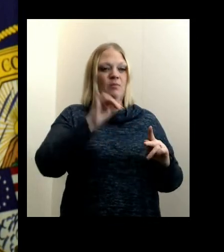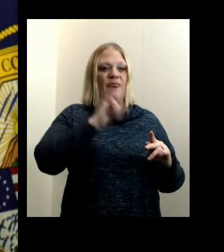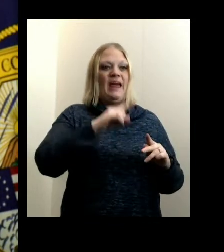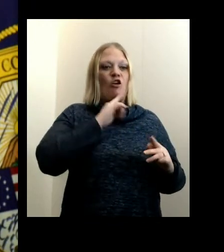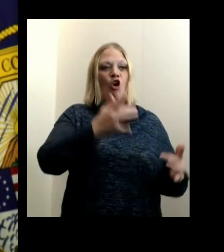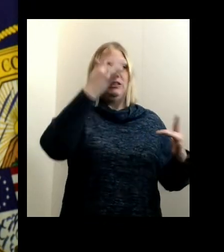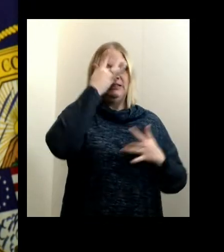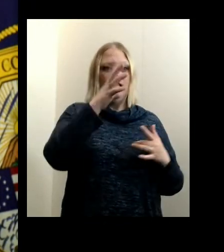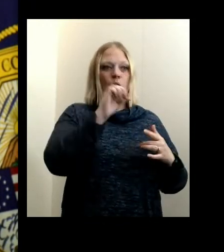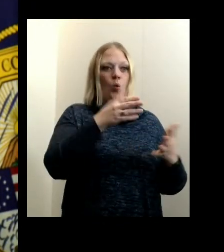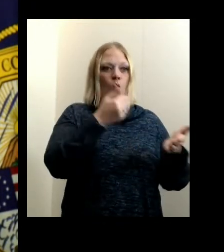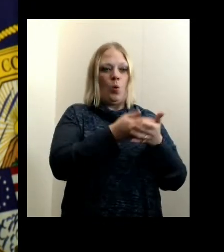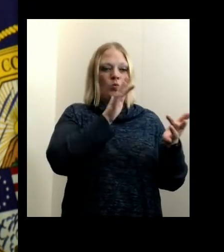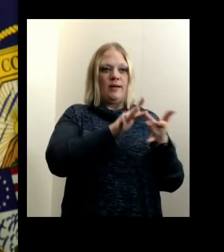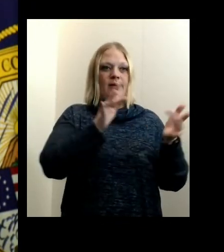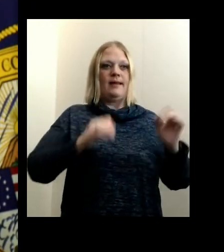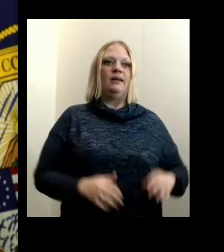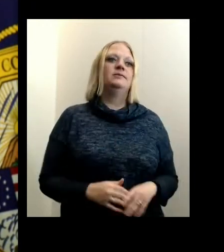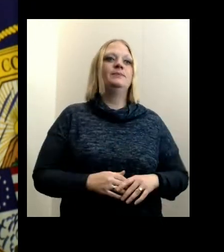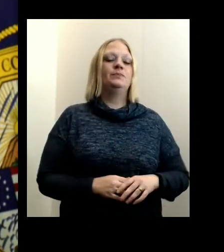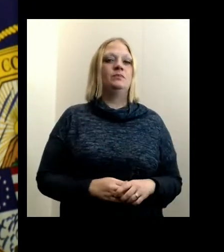contacts.